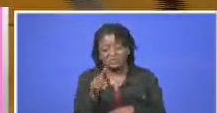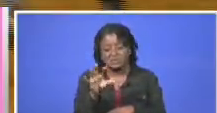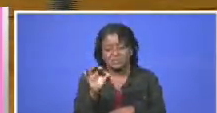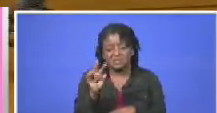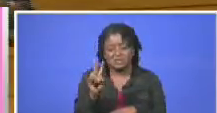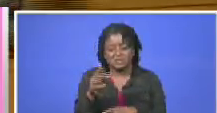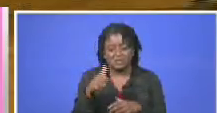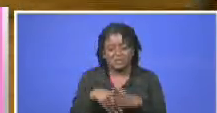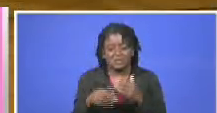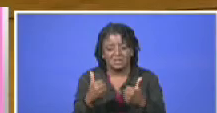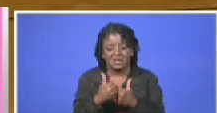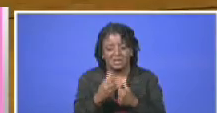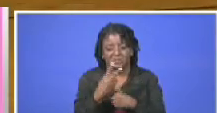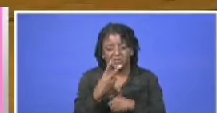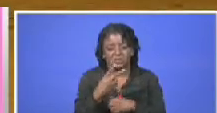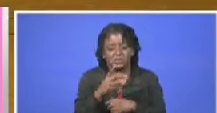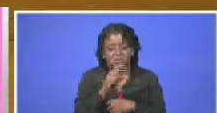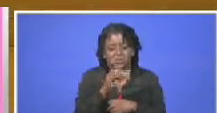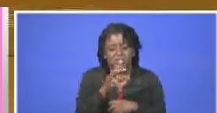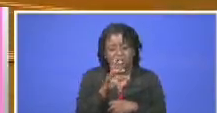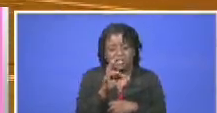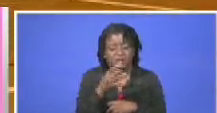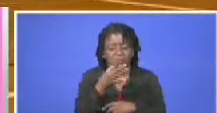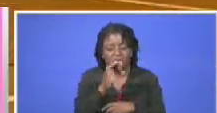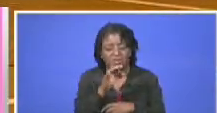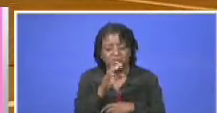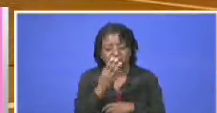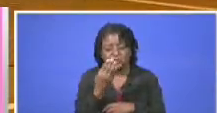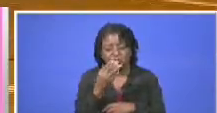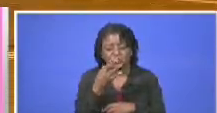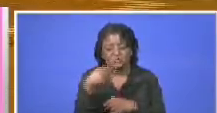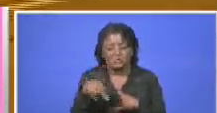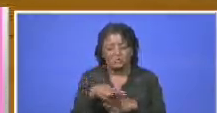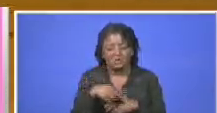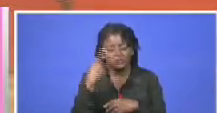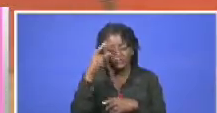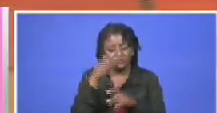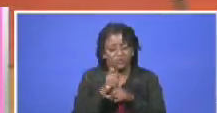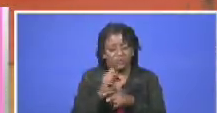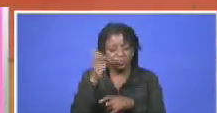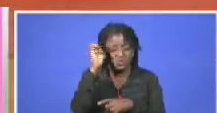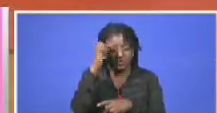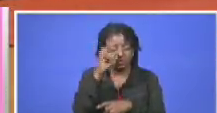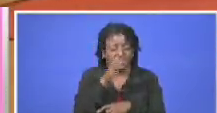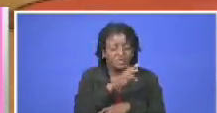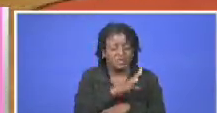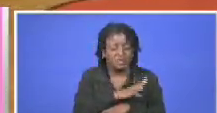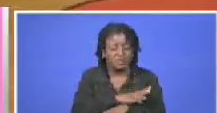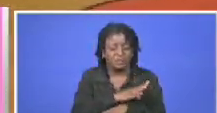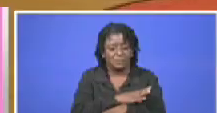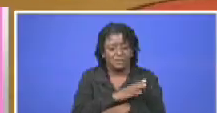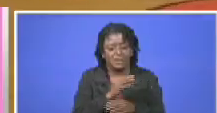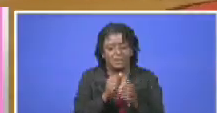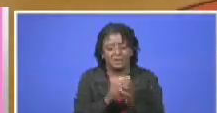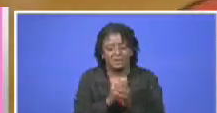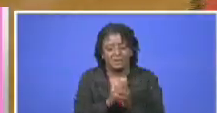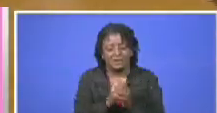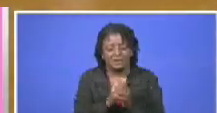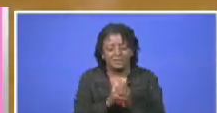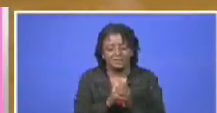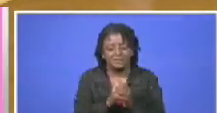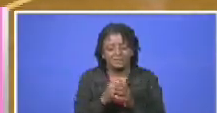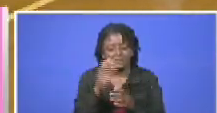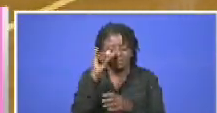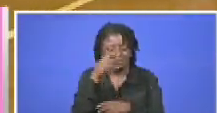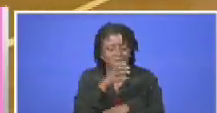Cybots getting 28 points and 14 rebounds from Eugene Bain. Giorgio Walks followed with 22 points. Kadario Pender, 14 points and 10 rebounds, while